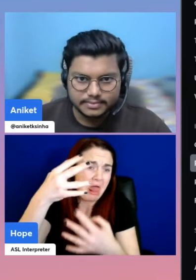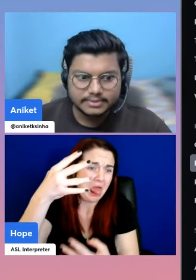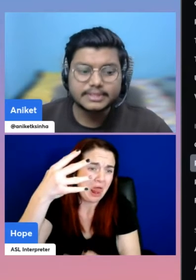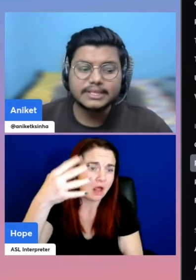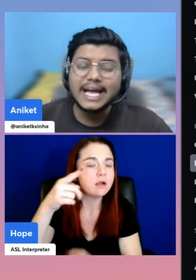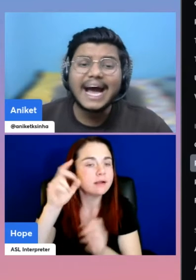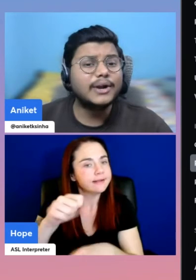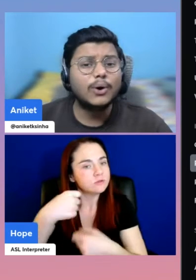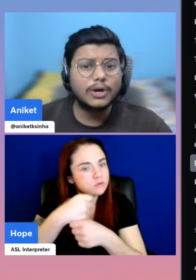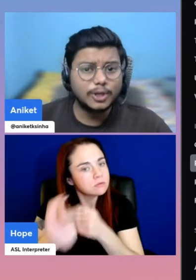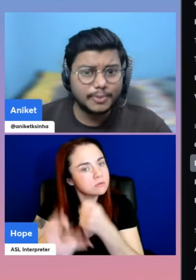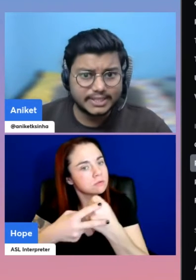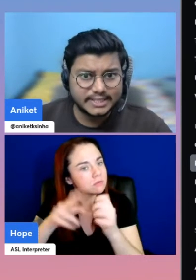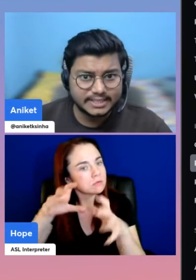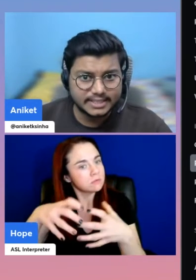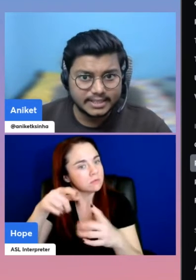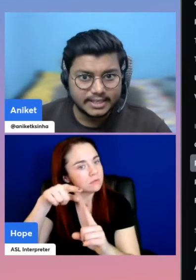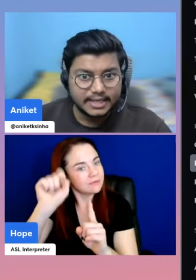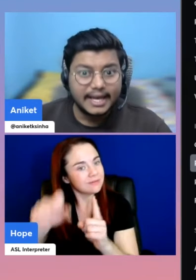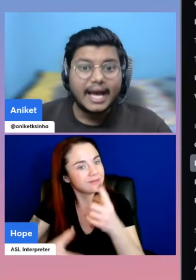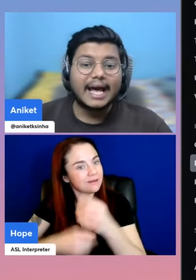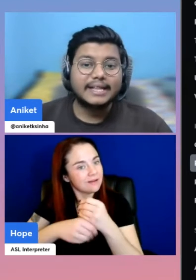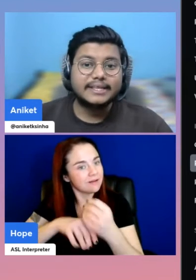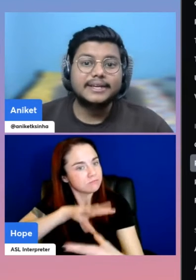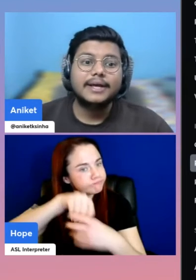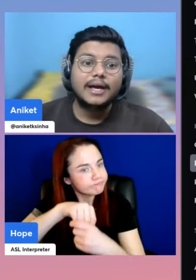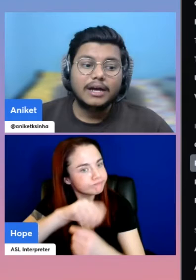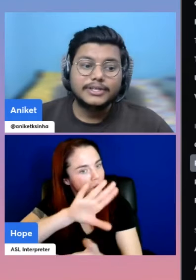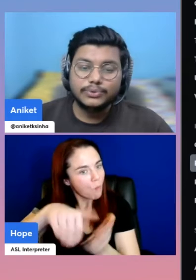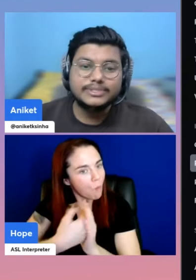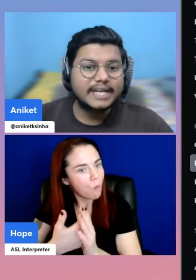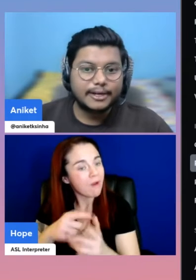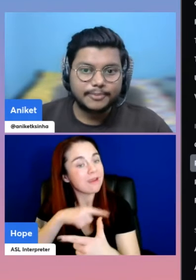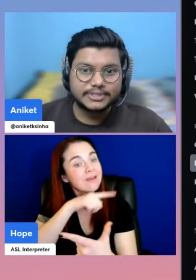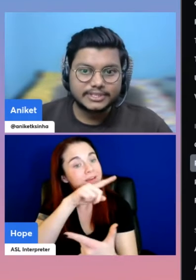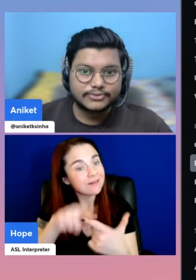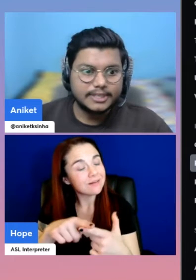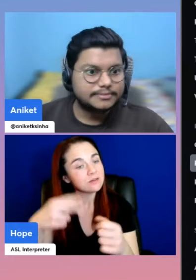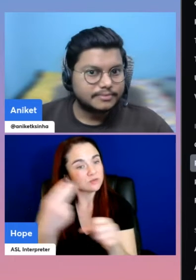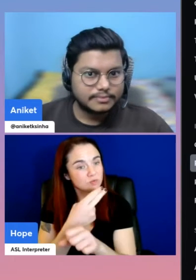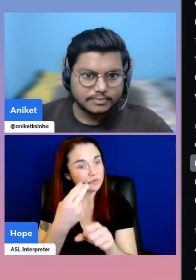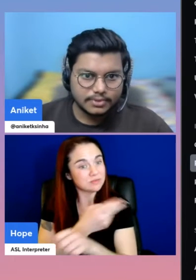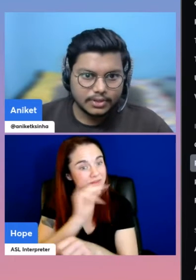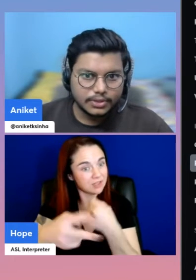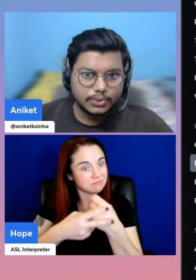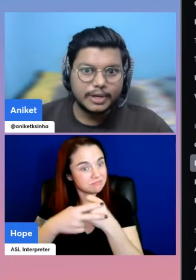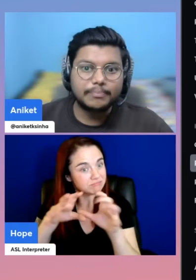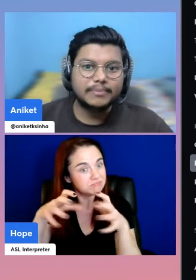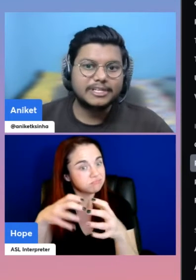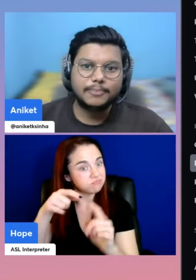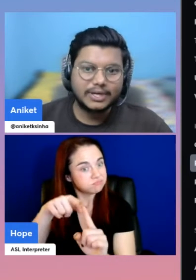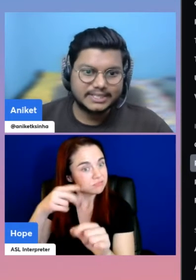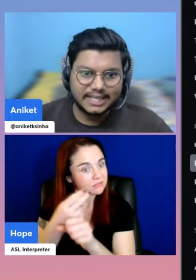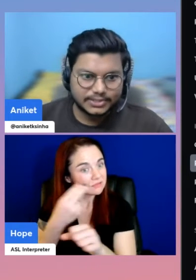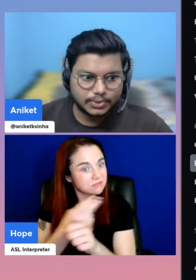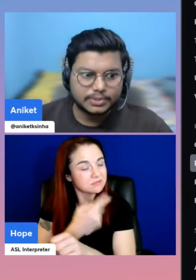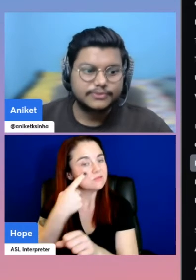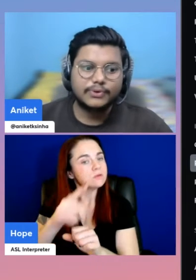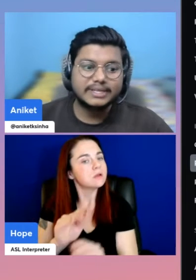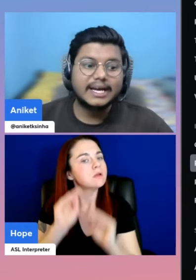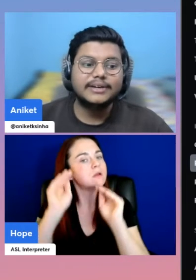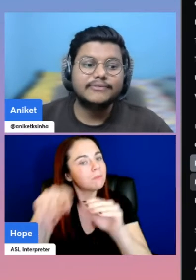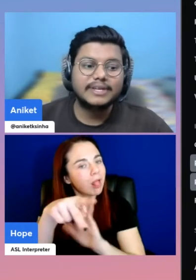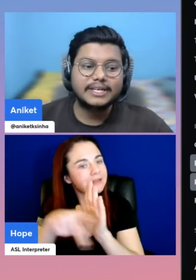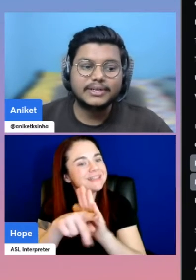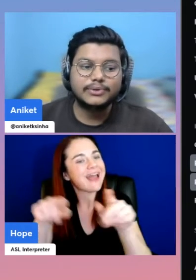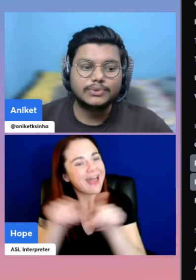repository, add all your policies there, and then use that repository to implement the policy as code.